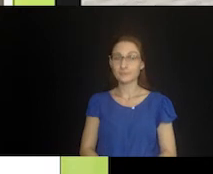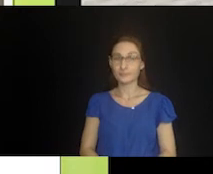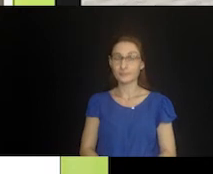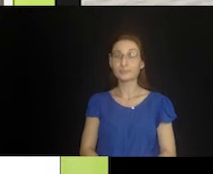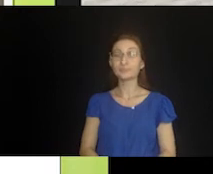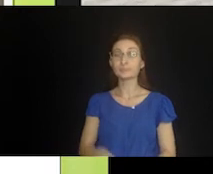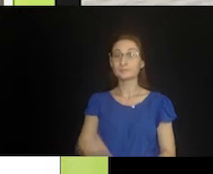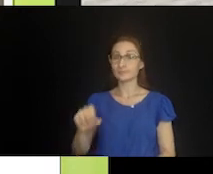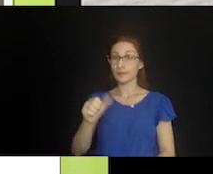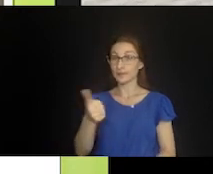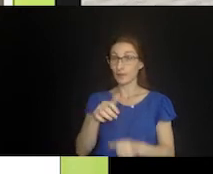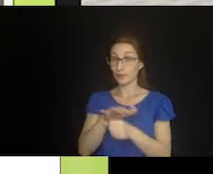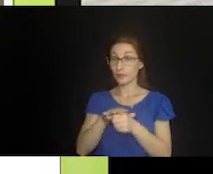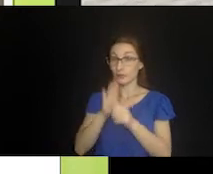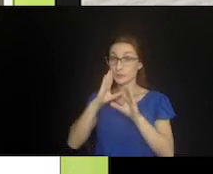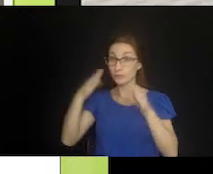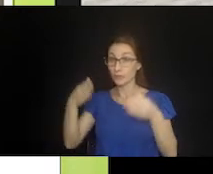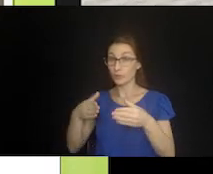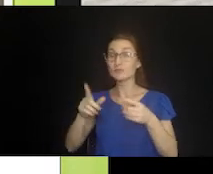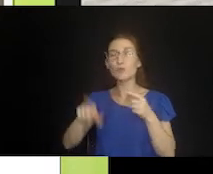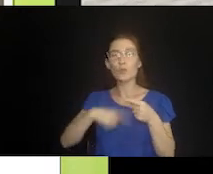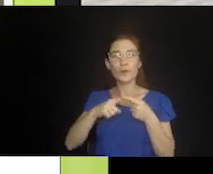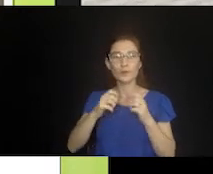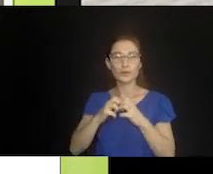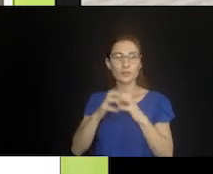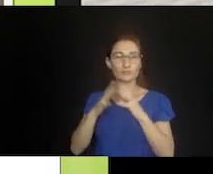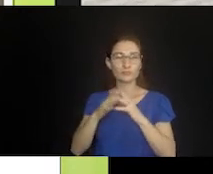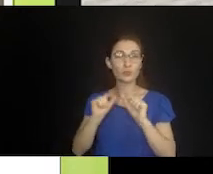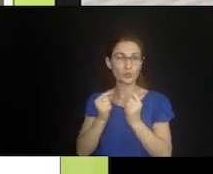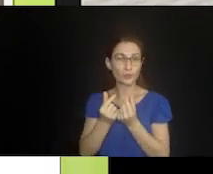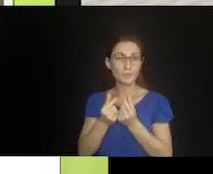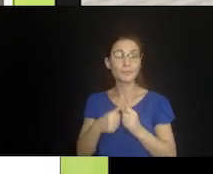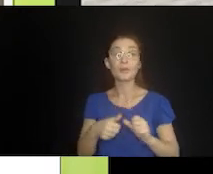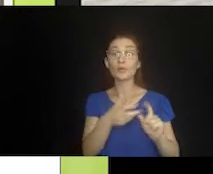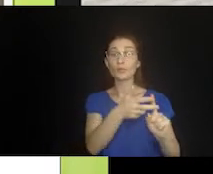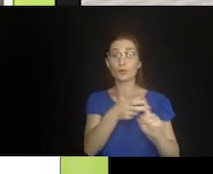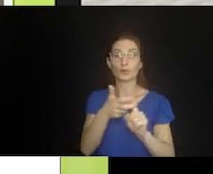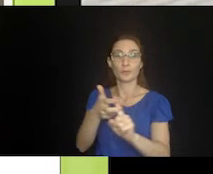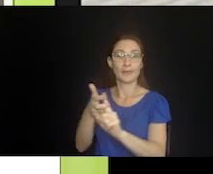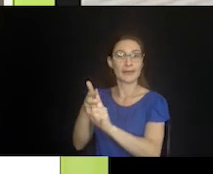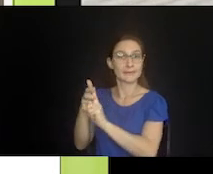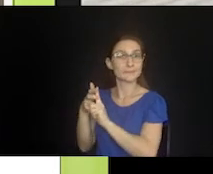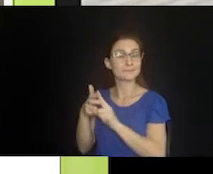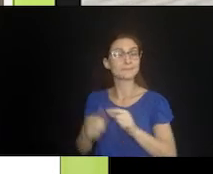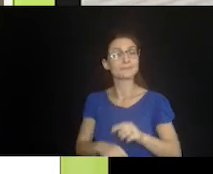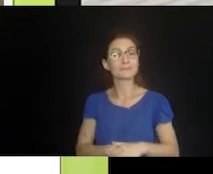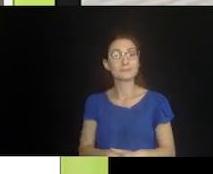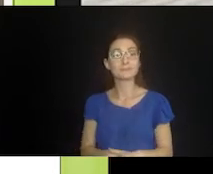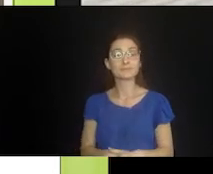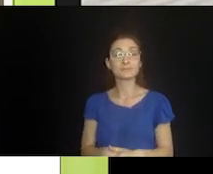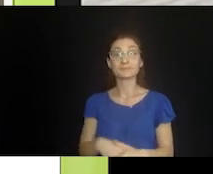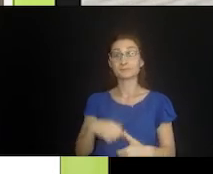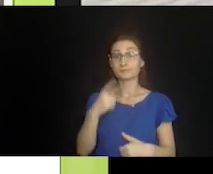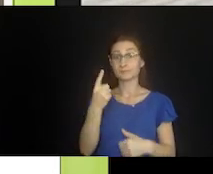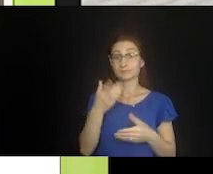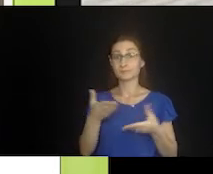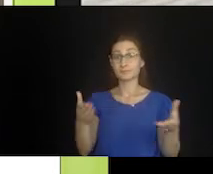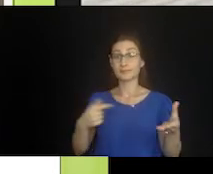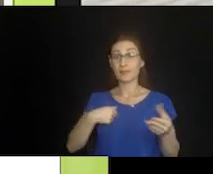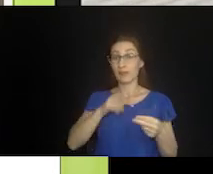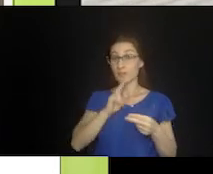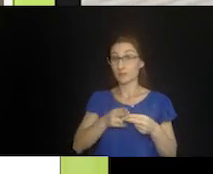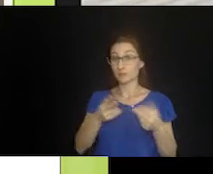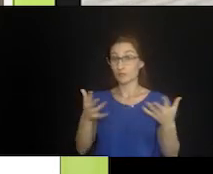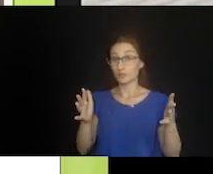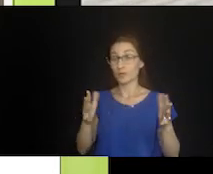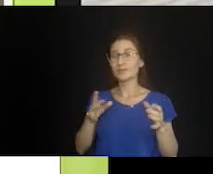So another thing that you want to focus on when you're building a group is recruitment. And